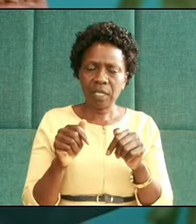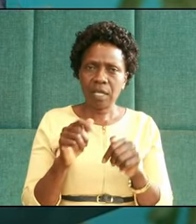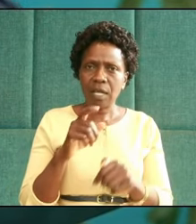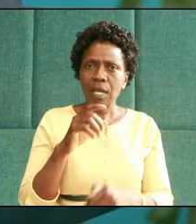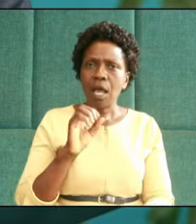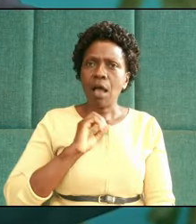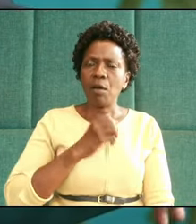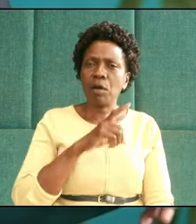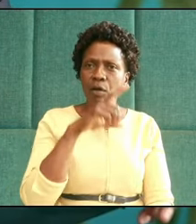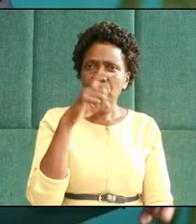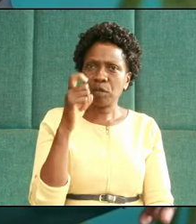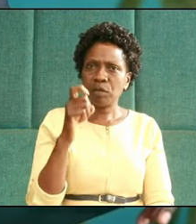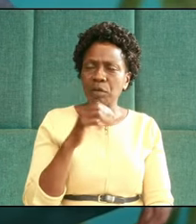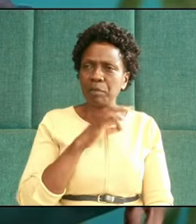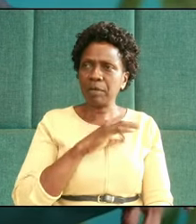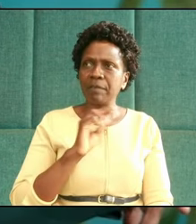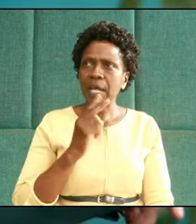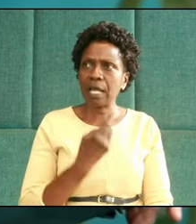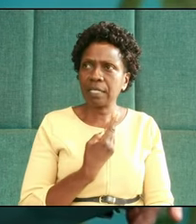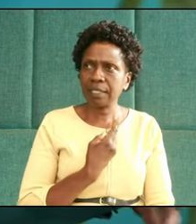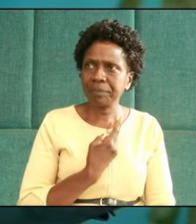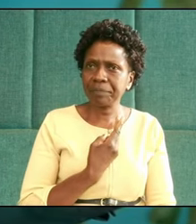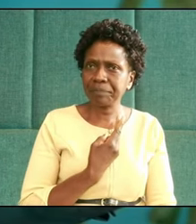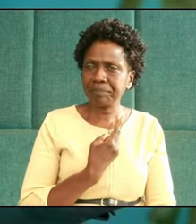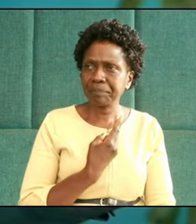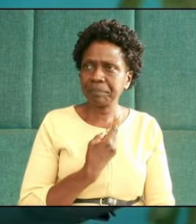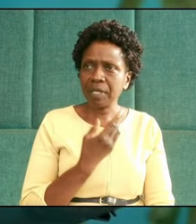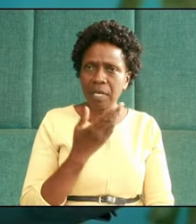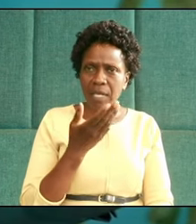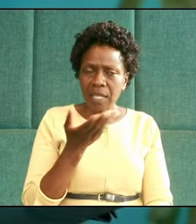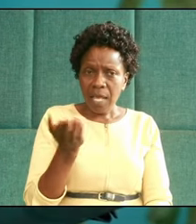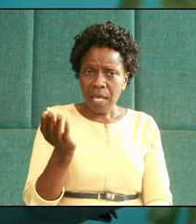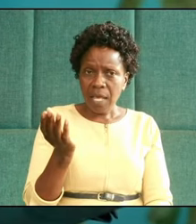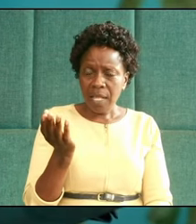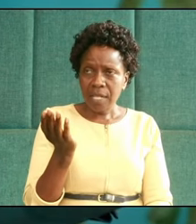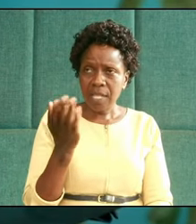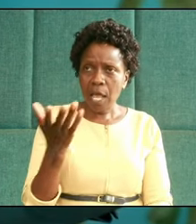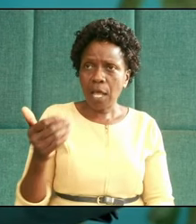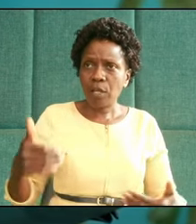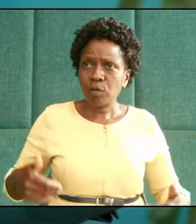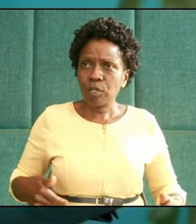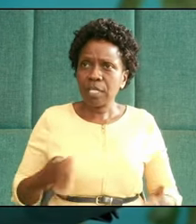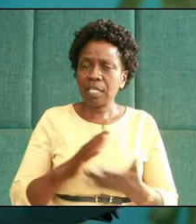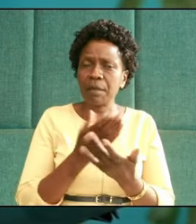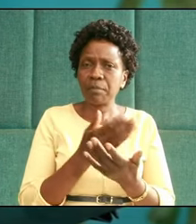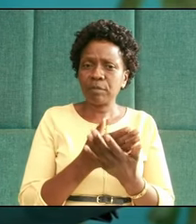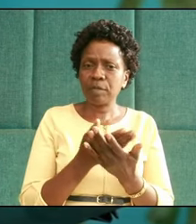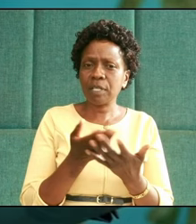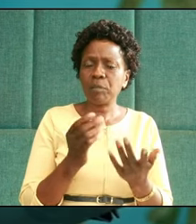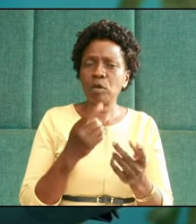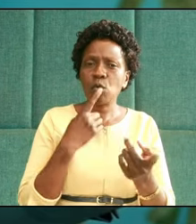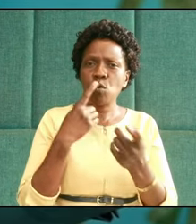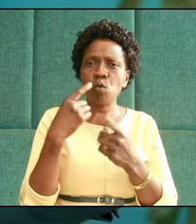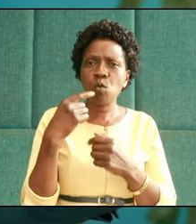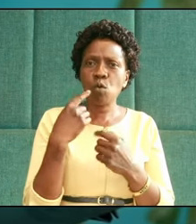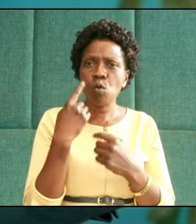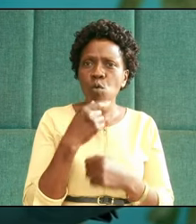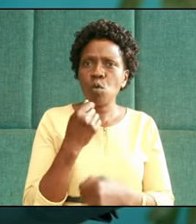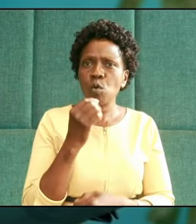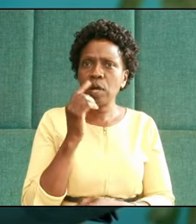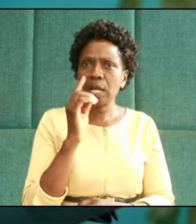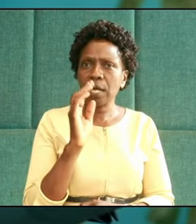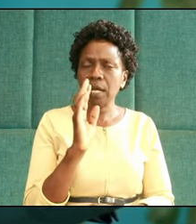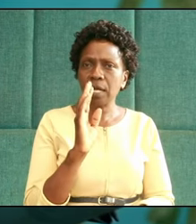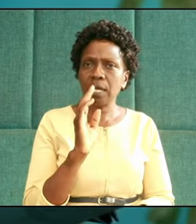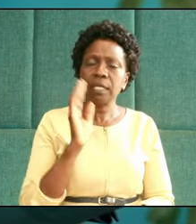Almost every home, you will get an unemployed youth. They are there. There is somebody listening to us whose business is not